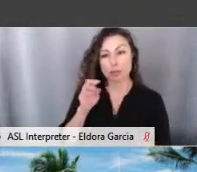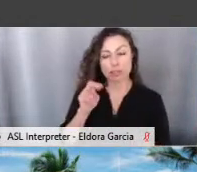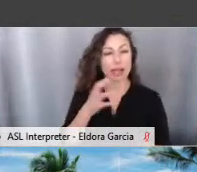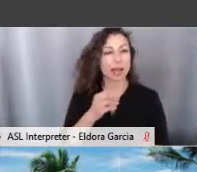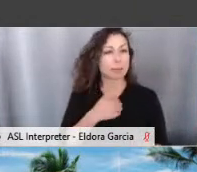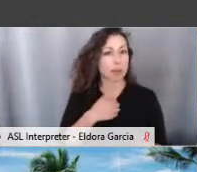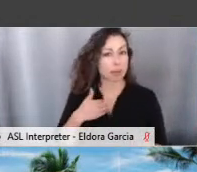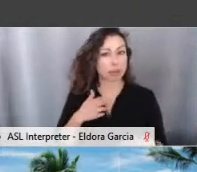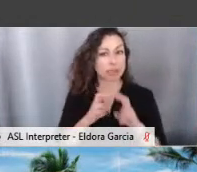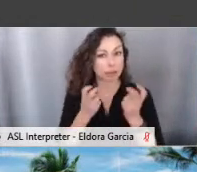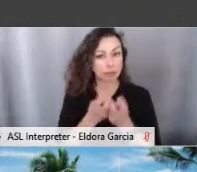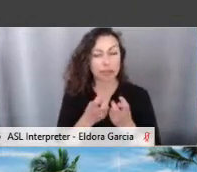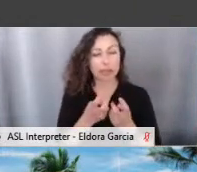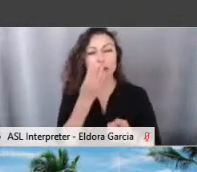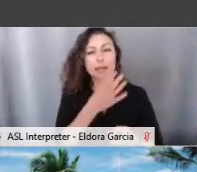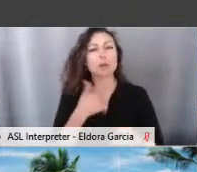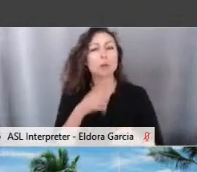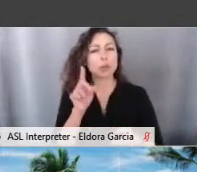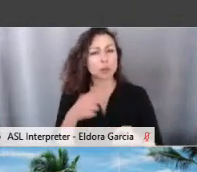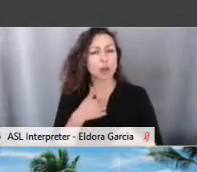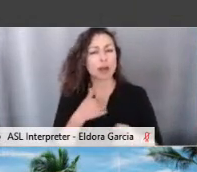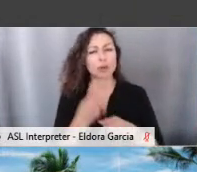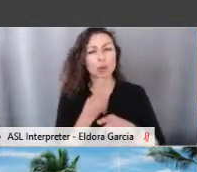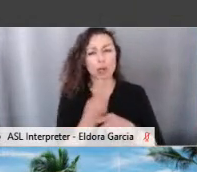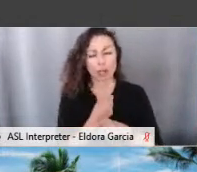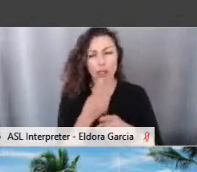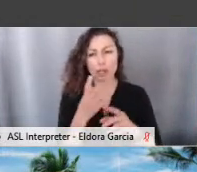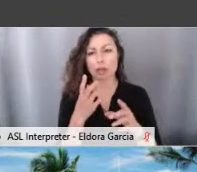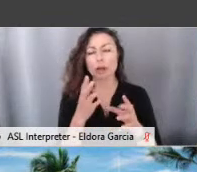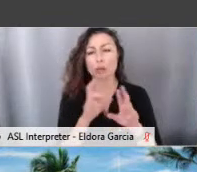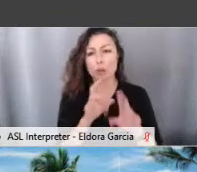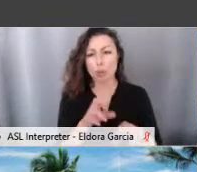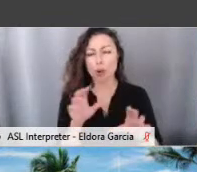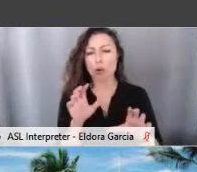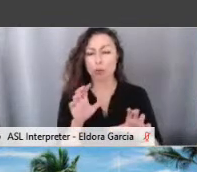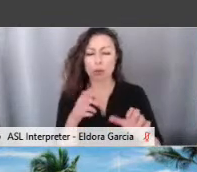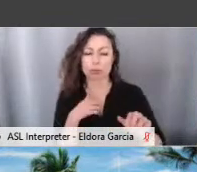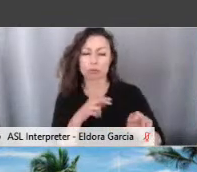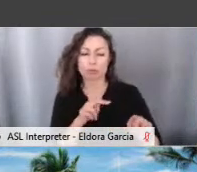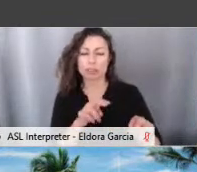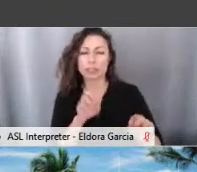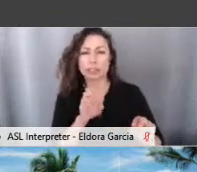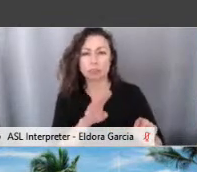committee. We do have a regular report we're monitoring of EVV activity